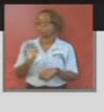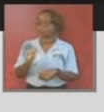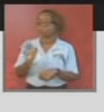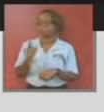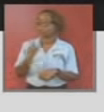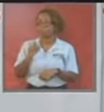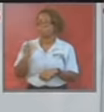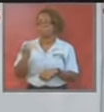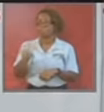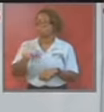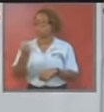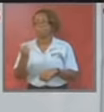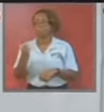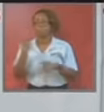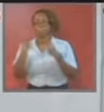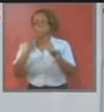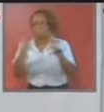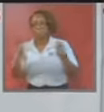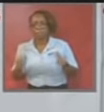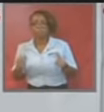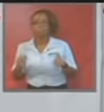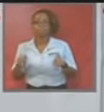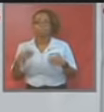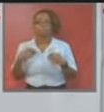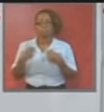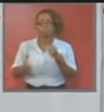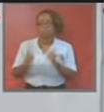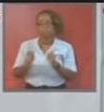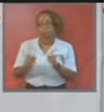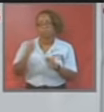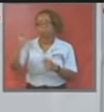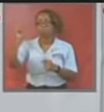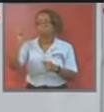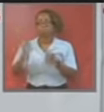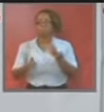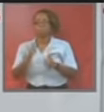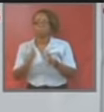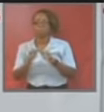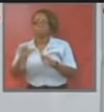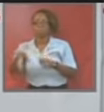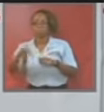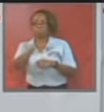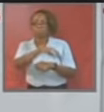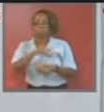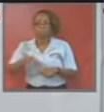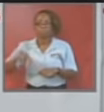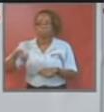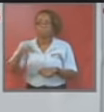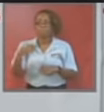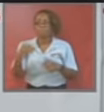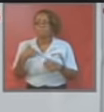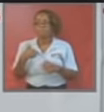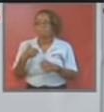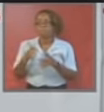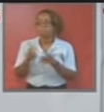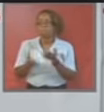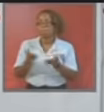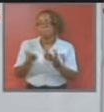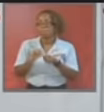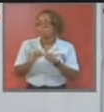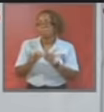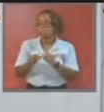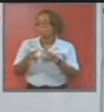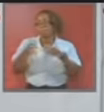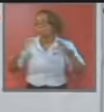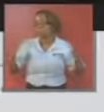colored polygons in it. Which communities in Trinidad and Tobago may have had the largest raw numbers of cases at any given